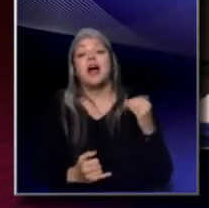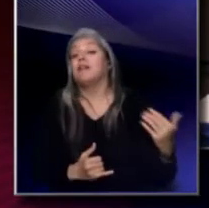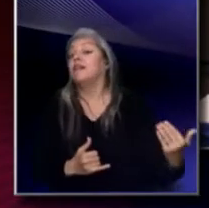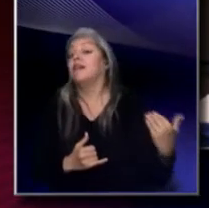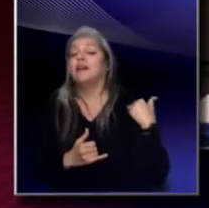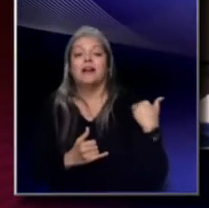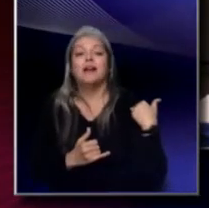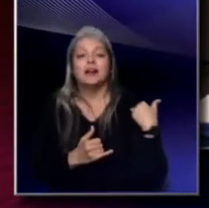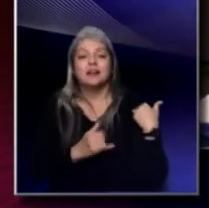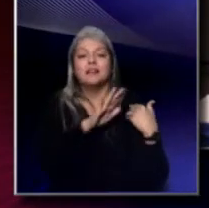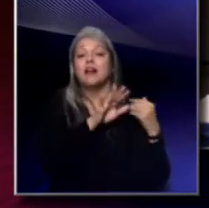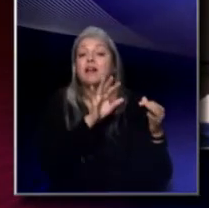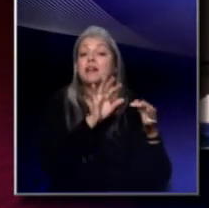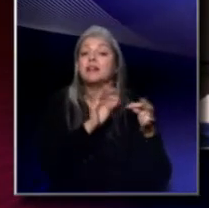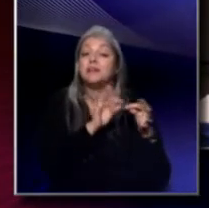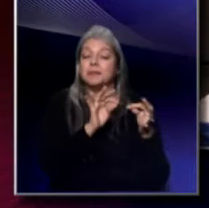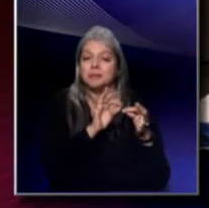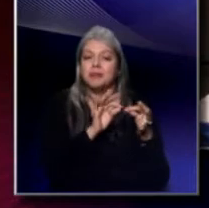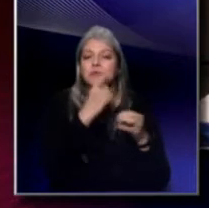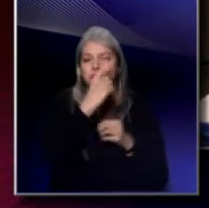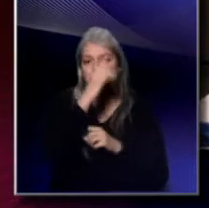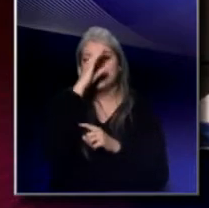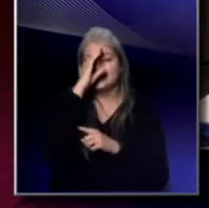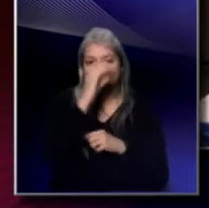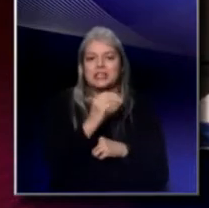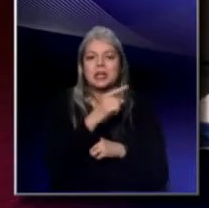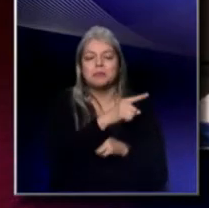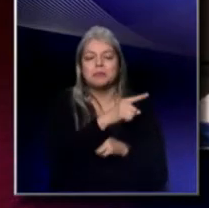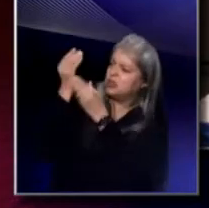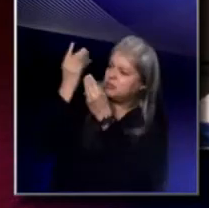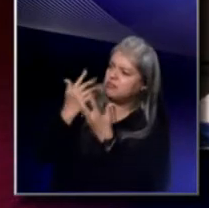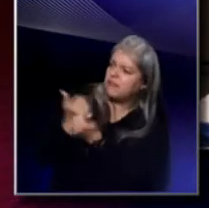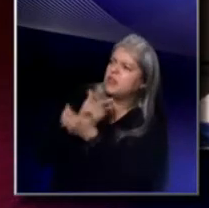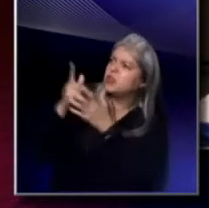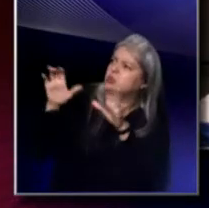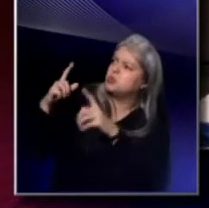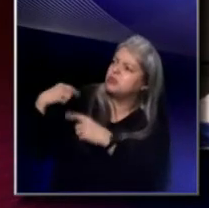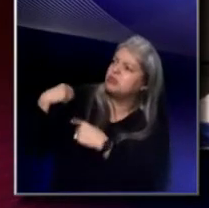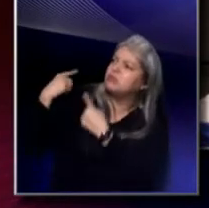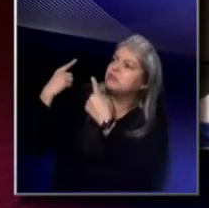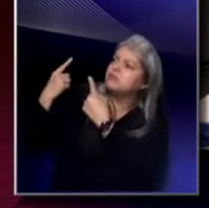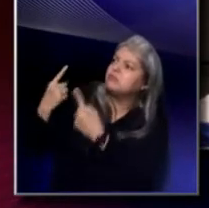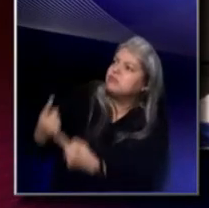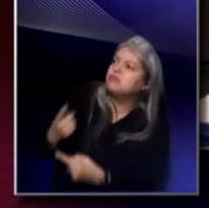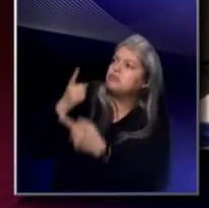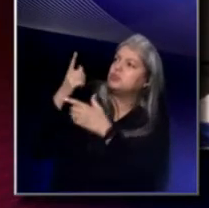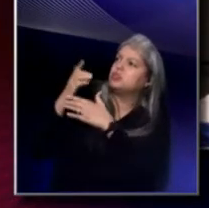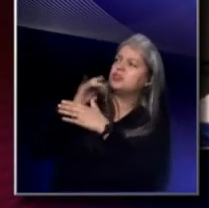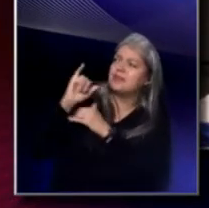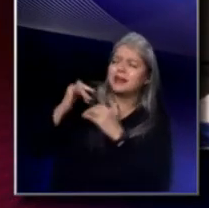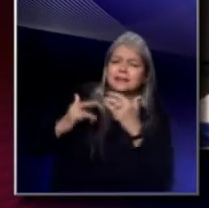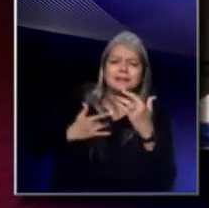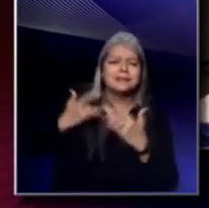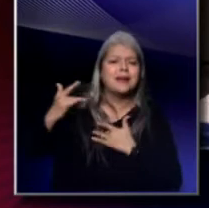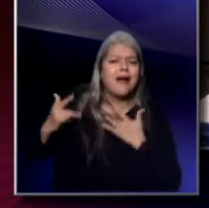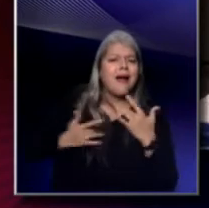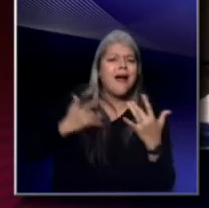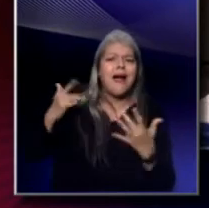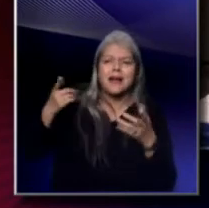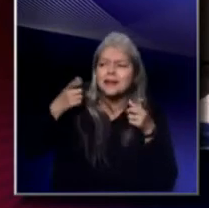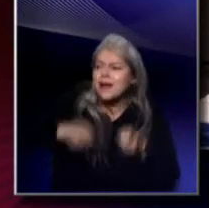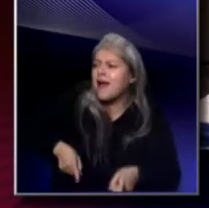got was one gentleman just looked at me and sharing with us these exciting things that are